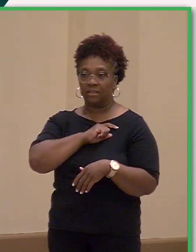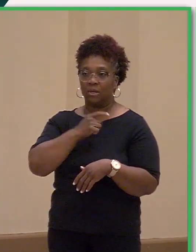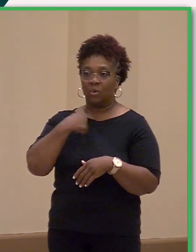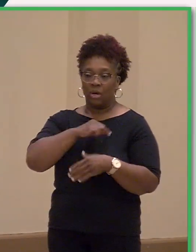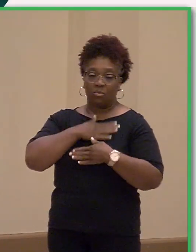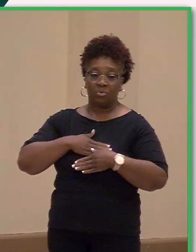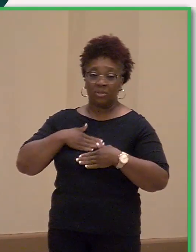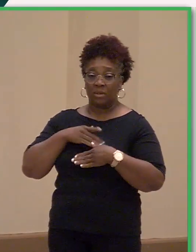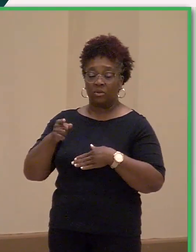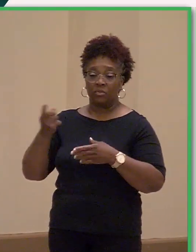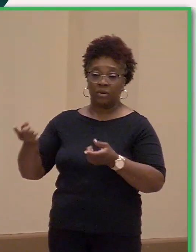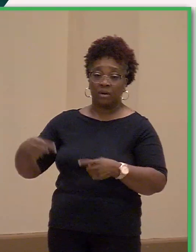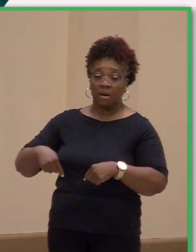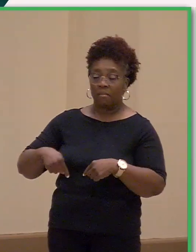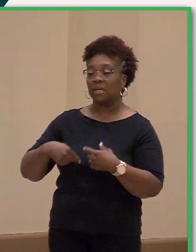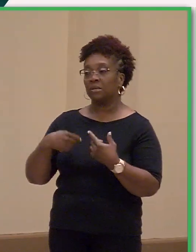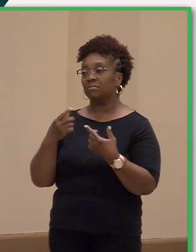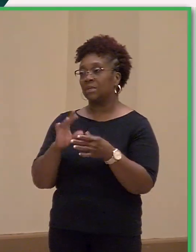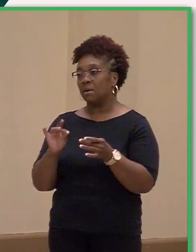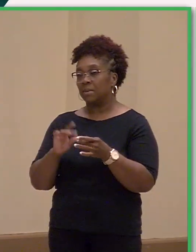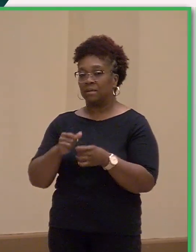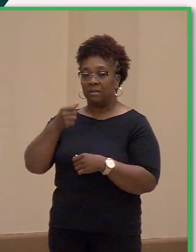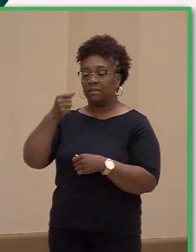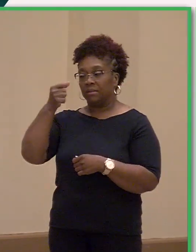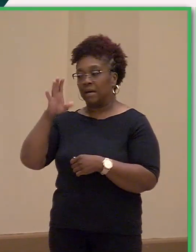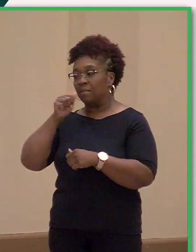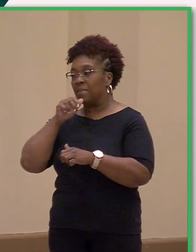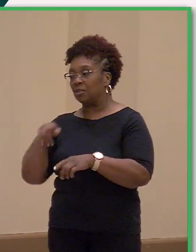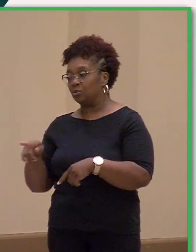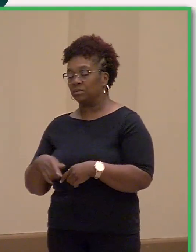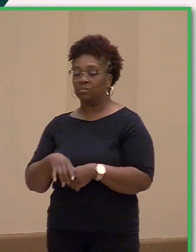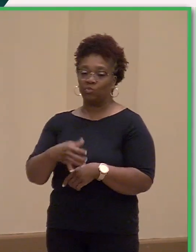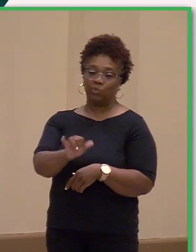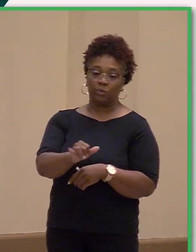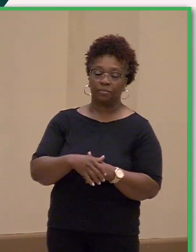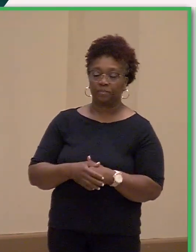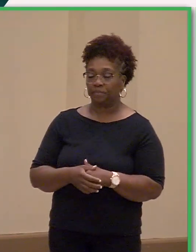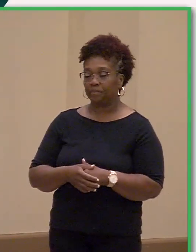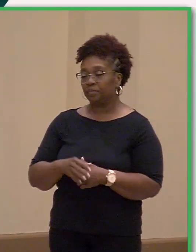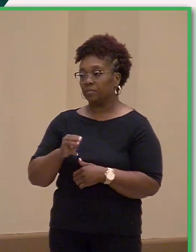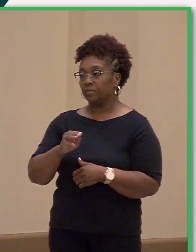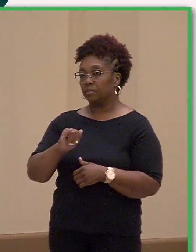coming down in person. You as well. Michelle George.